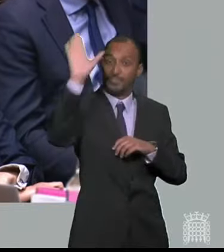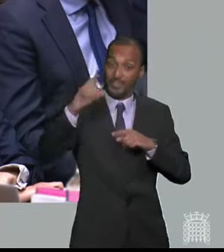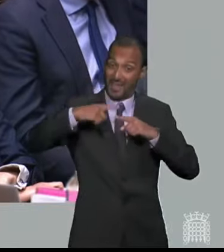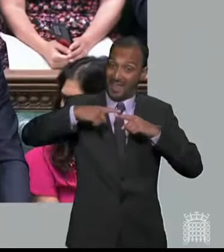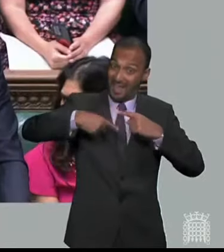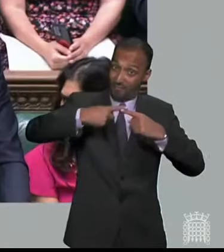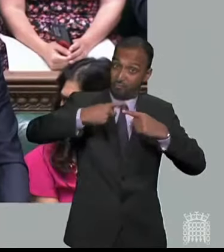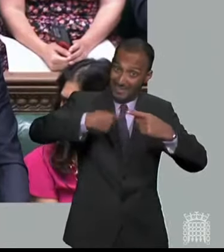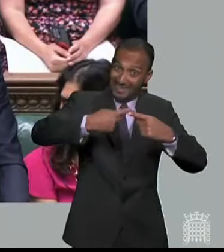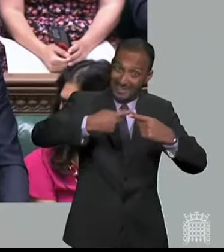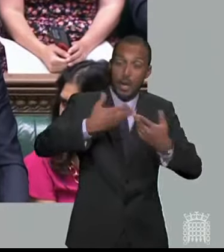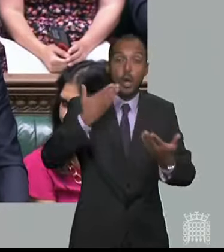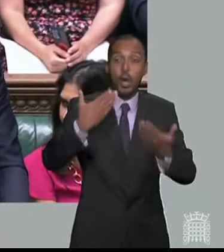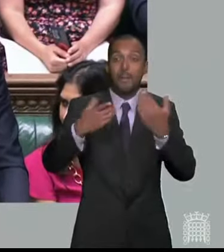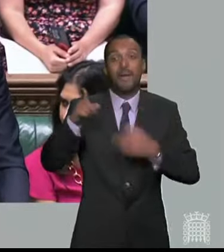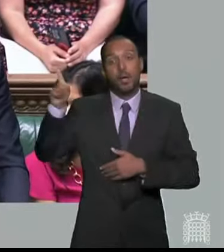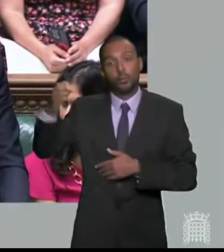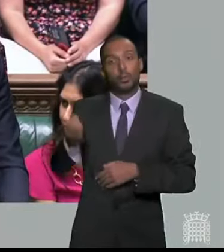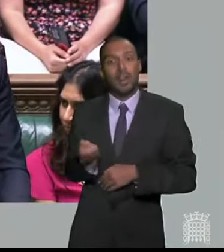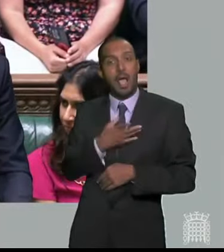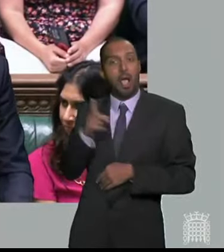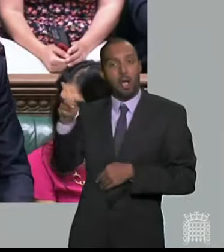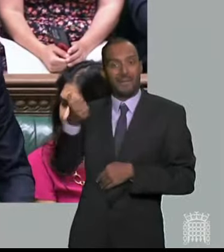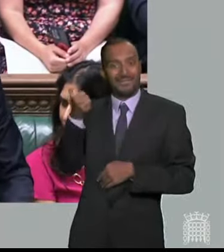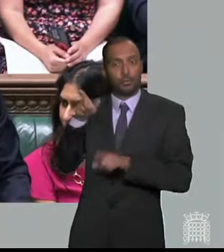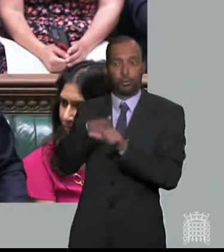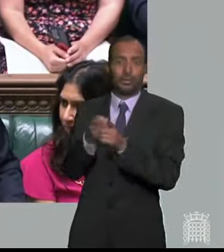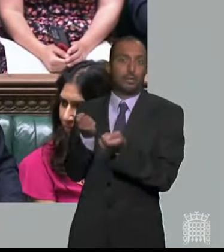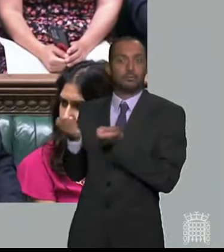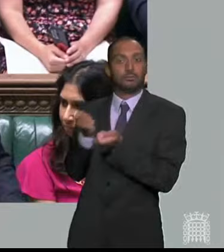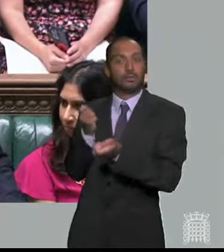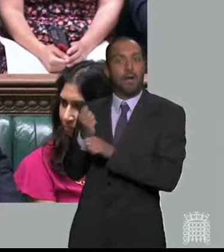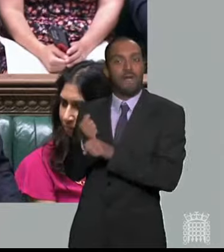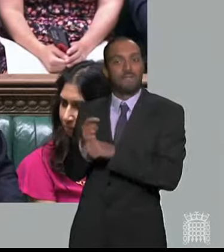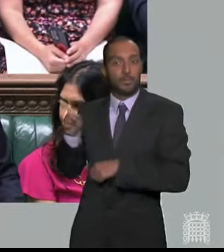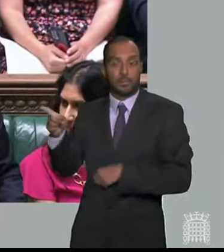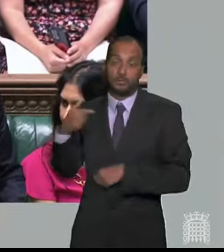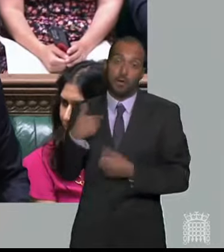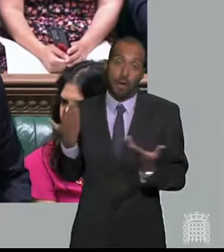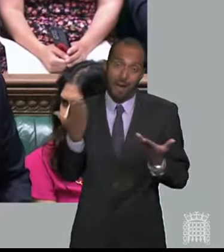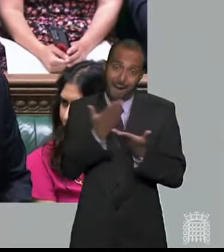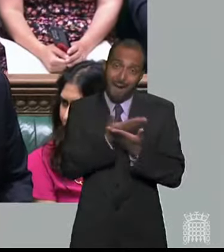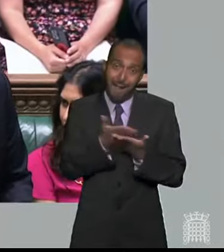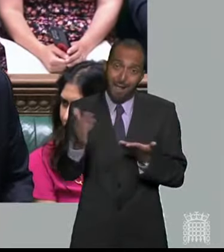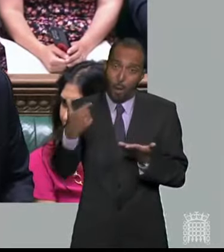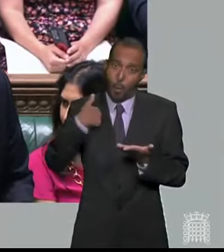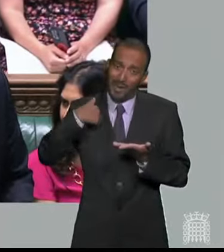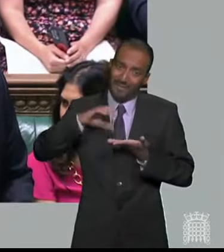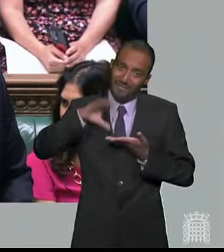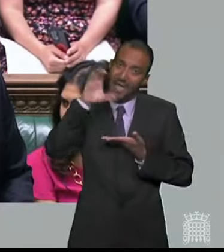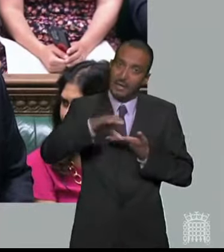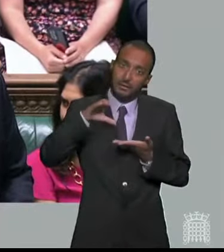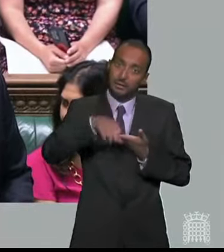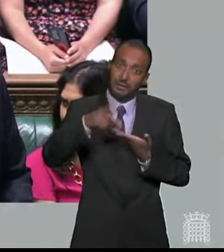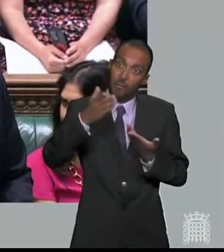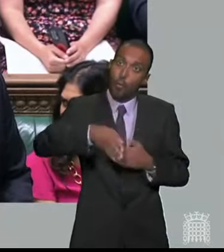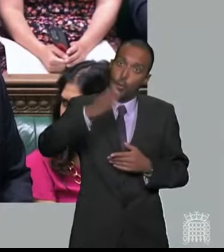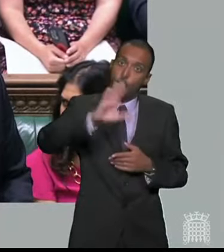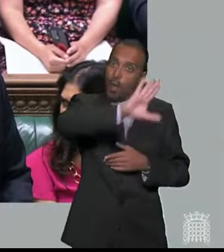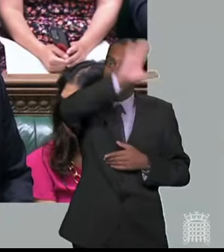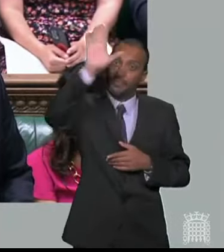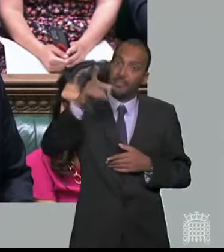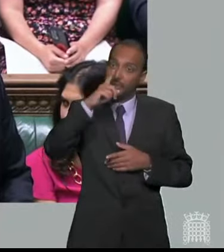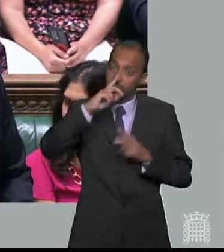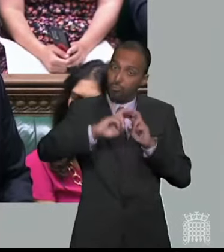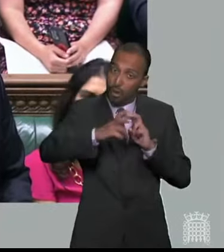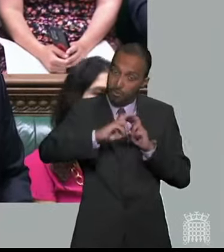compared to Labour's last 6 years in government, Mr. Speaker. That's what we're doing for northern transportation, and specifically when it comes to reopening and restoring railway